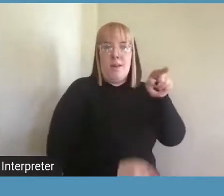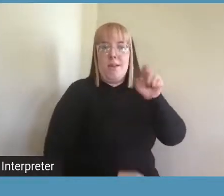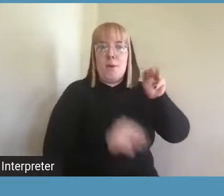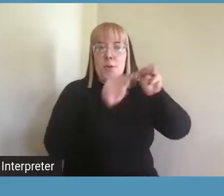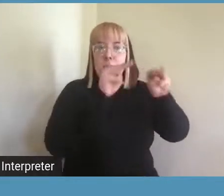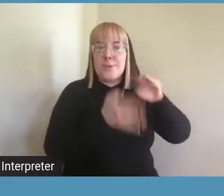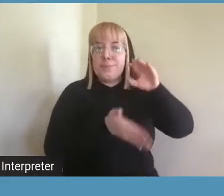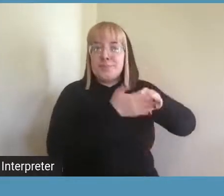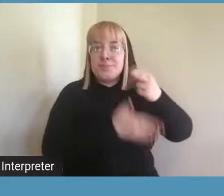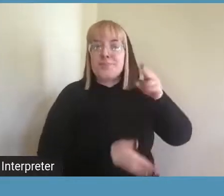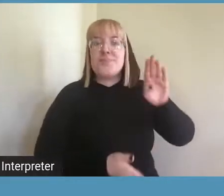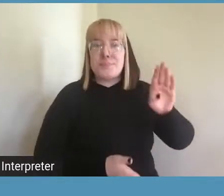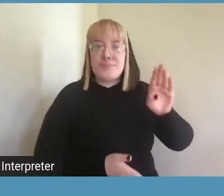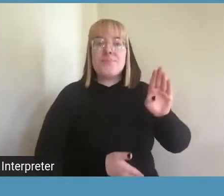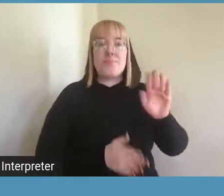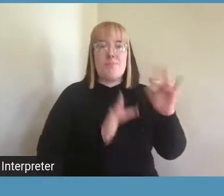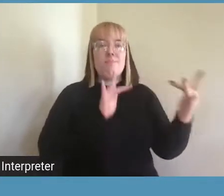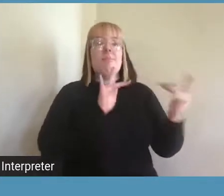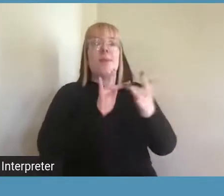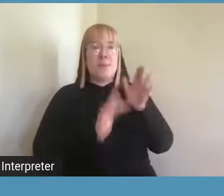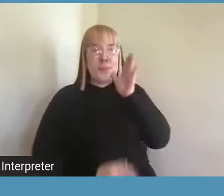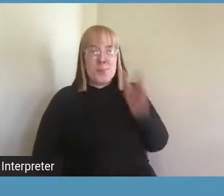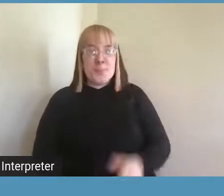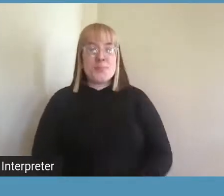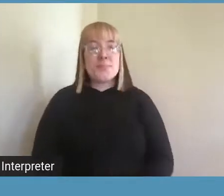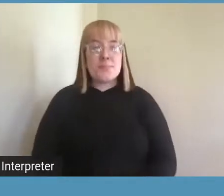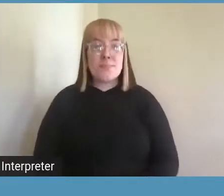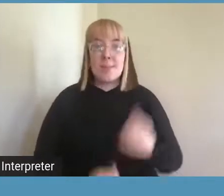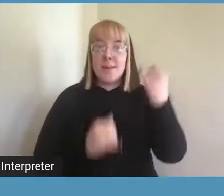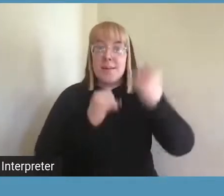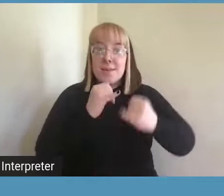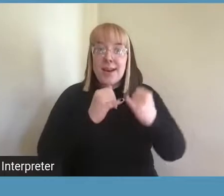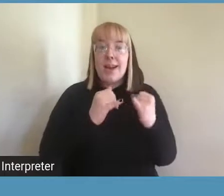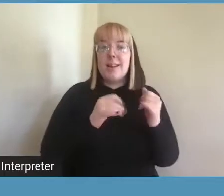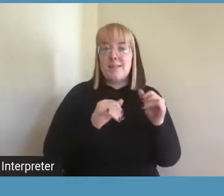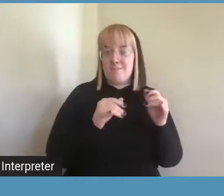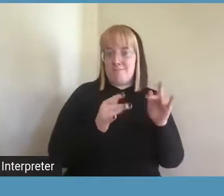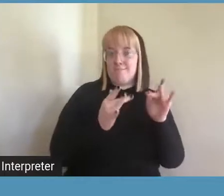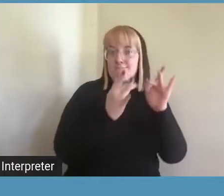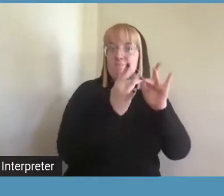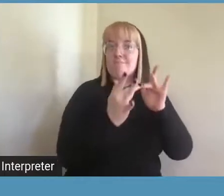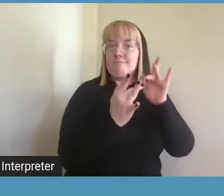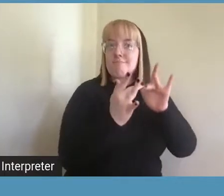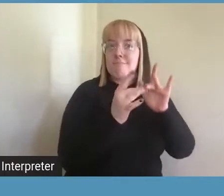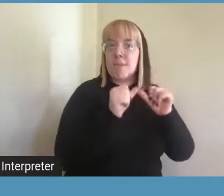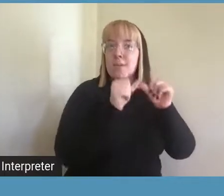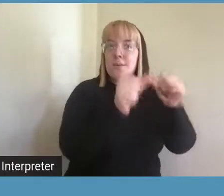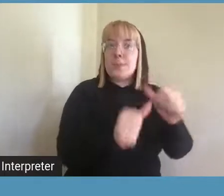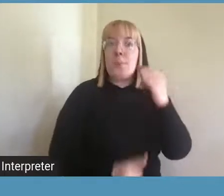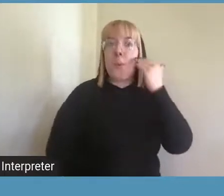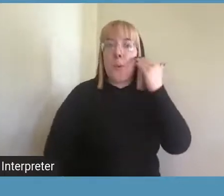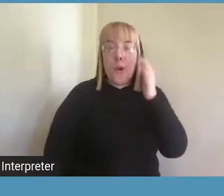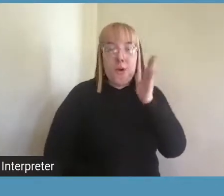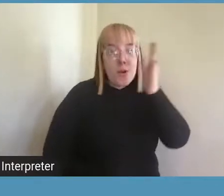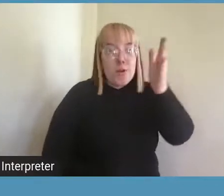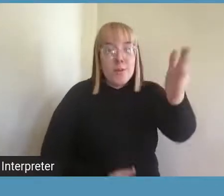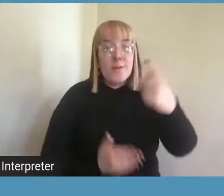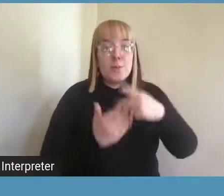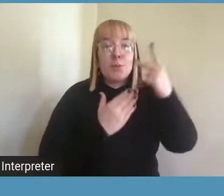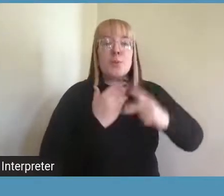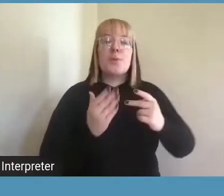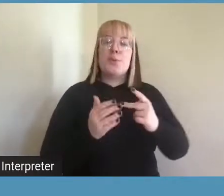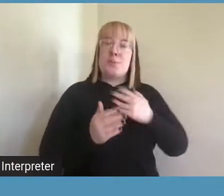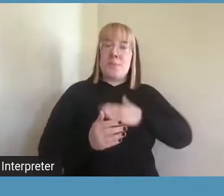technology fellows will get back to you. Finally, to stay connected with us and be aware of our future programs, please follow us on